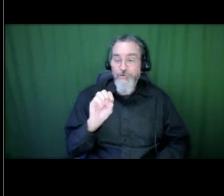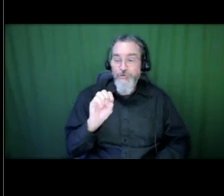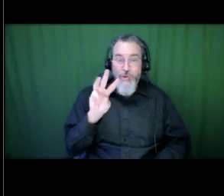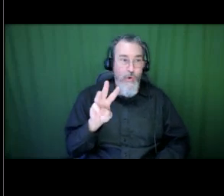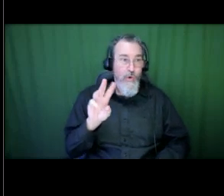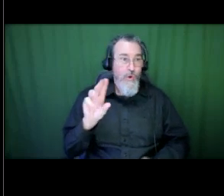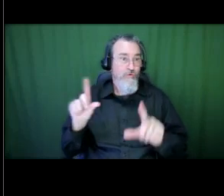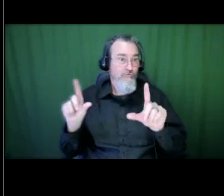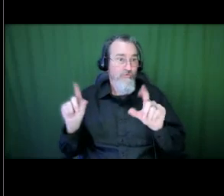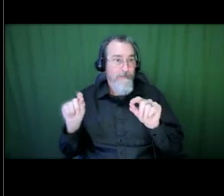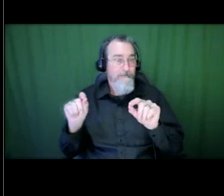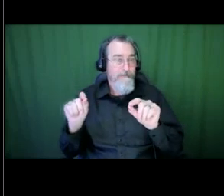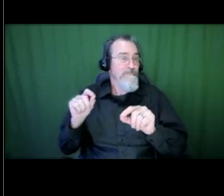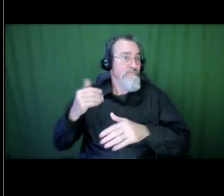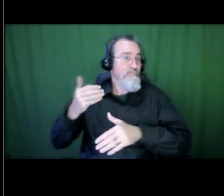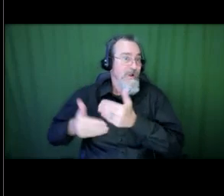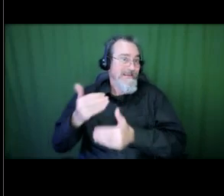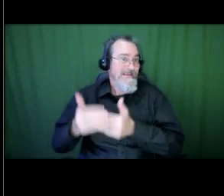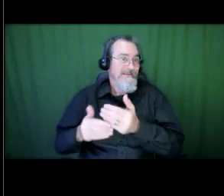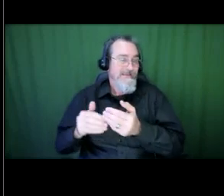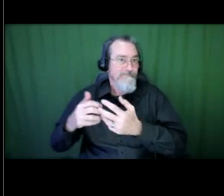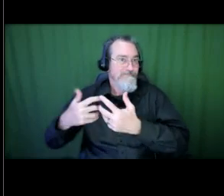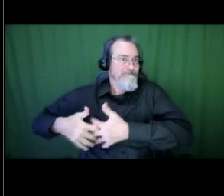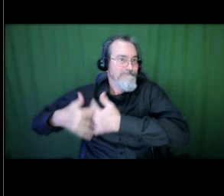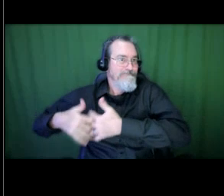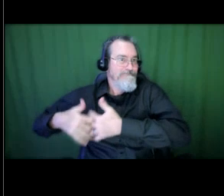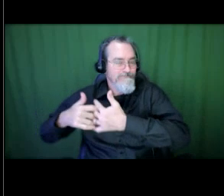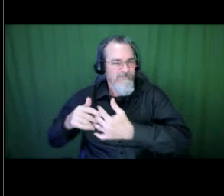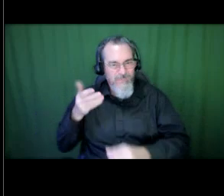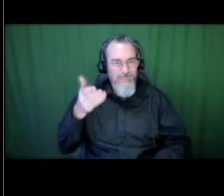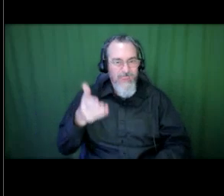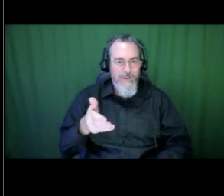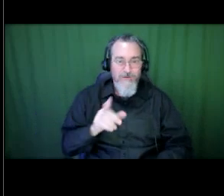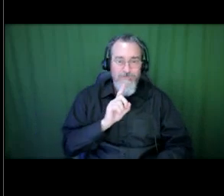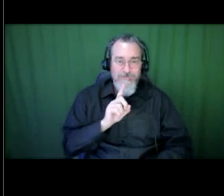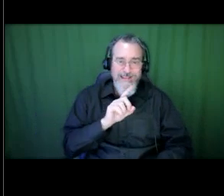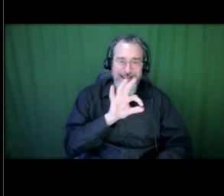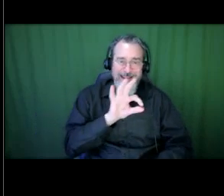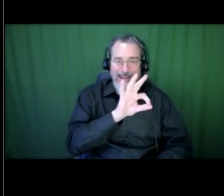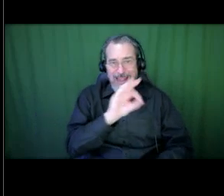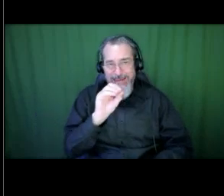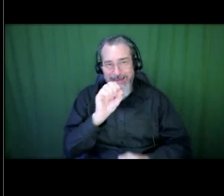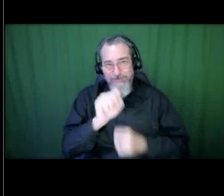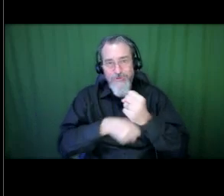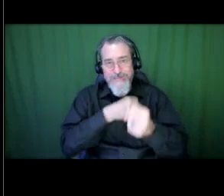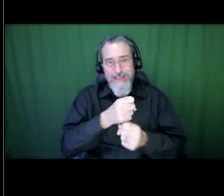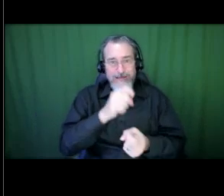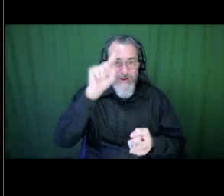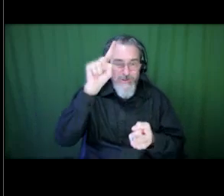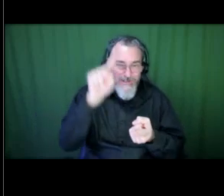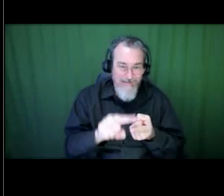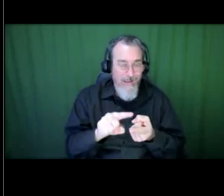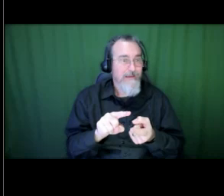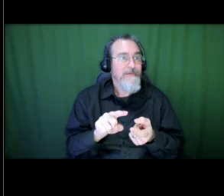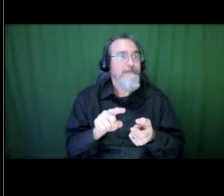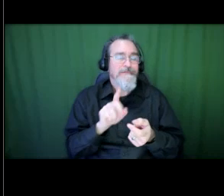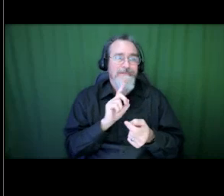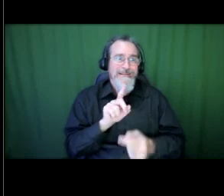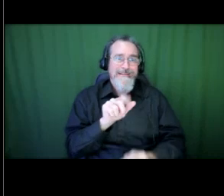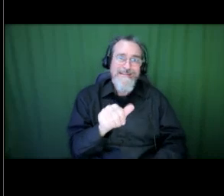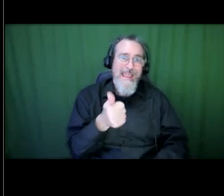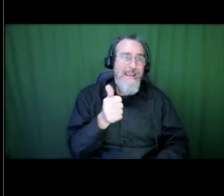in 2018 and 2019, snow crab experiencing an over 90% population decline, with roughly 10 billion snow